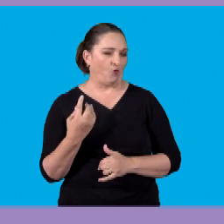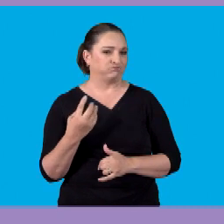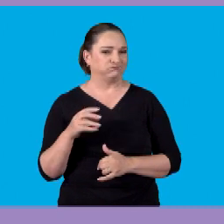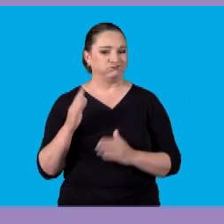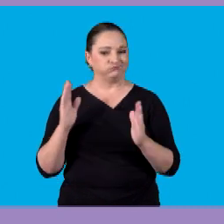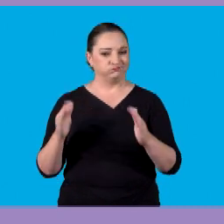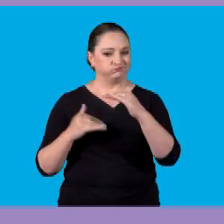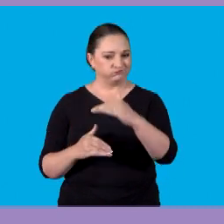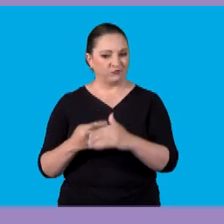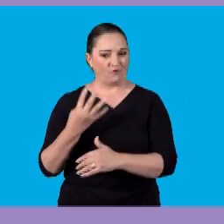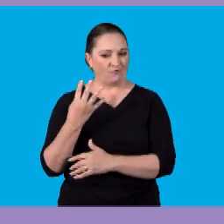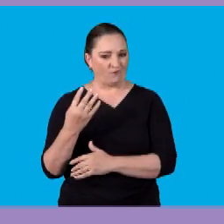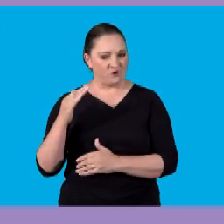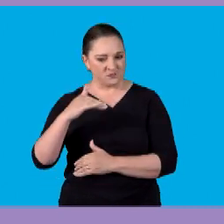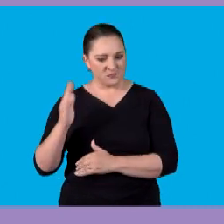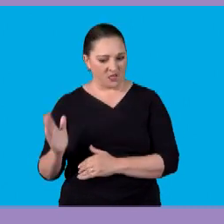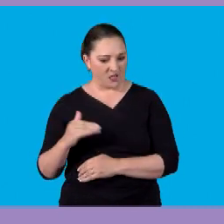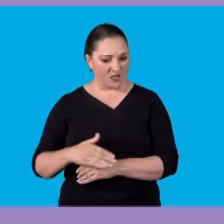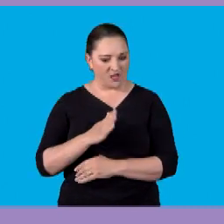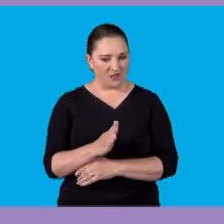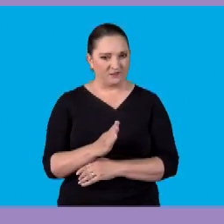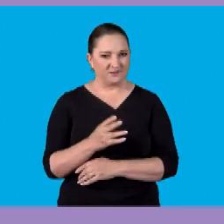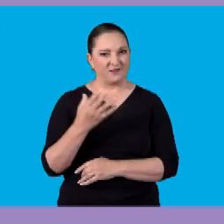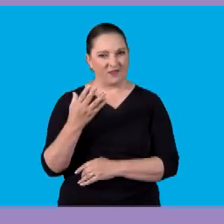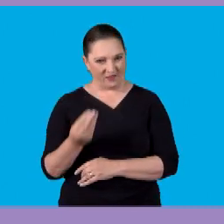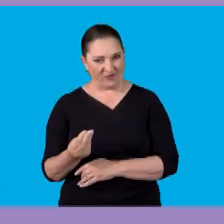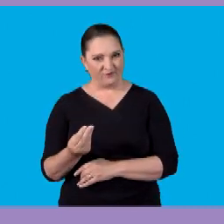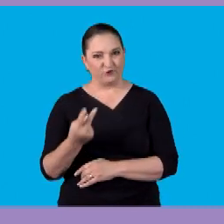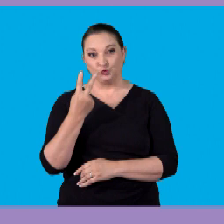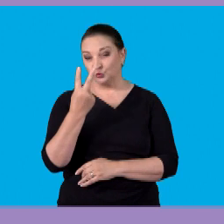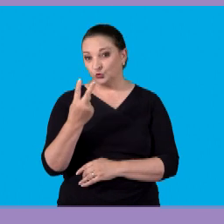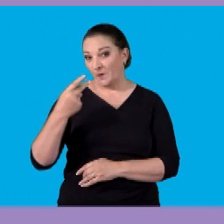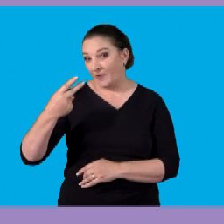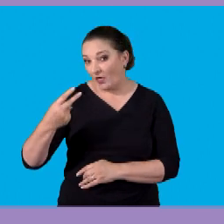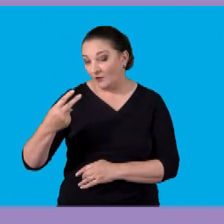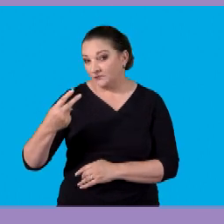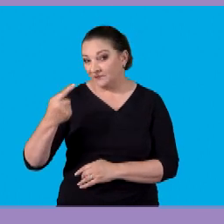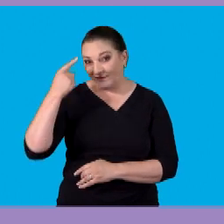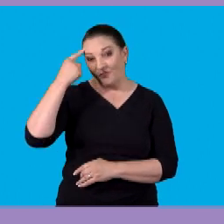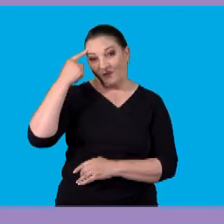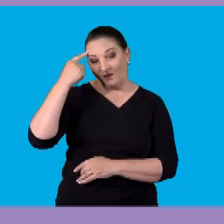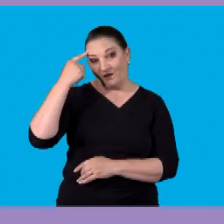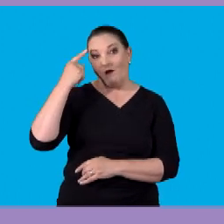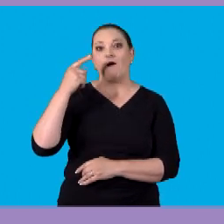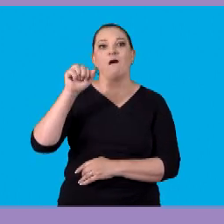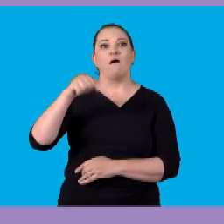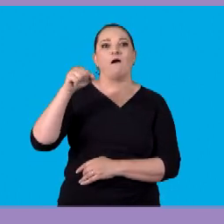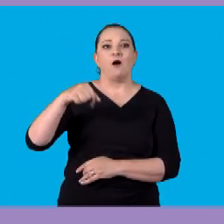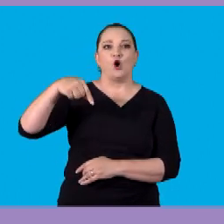has two adjacent or two pairs of adjacent sides that are equal. Are you thinking of that